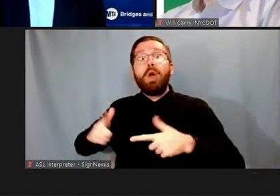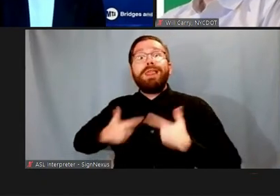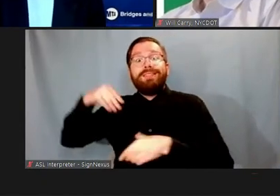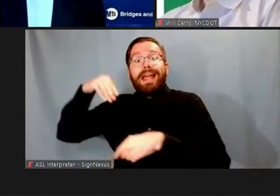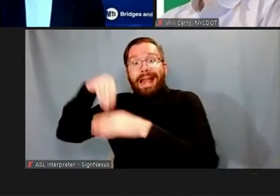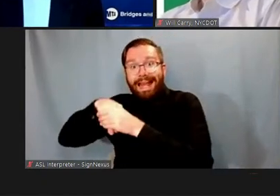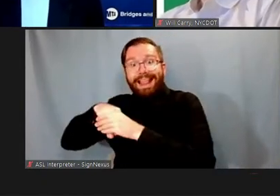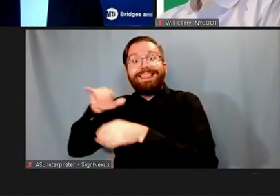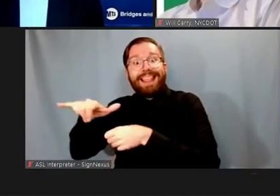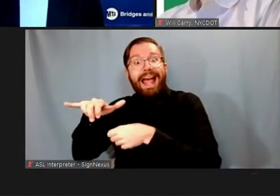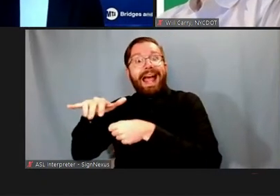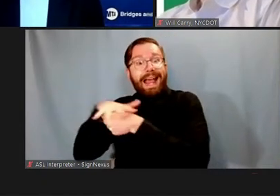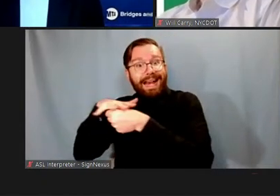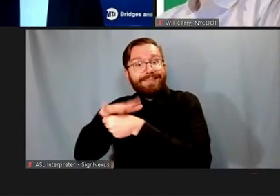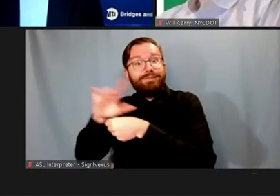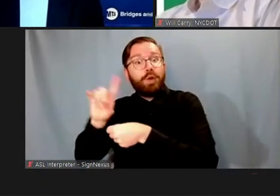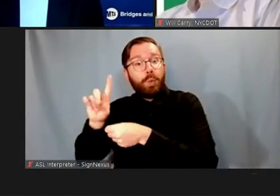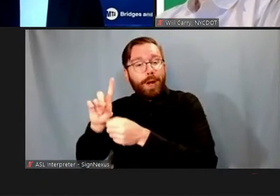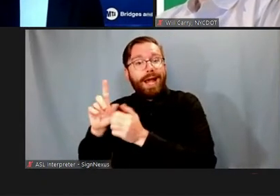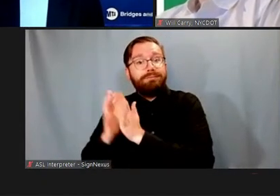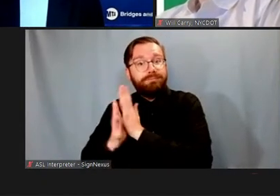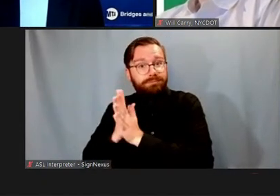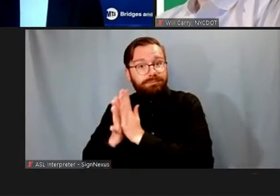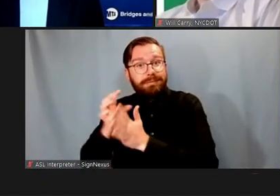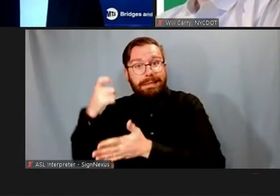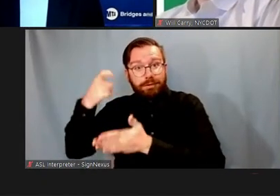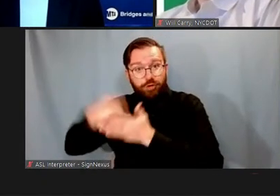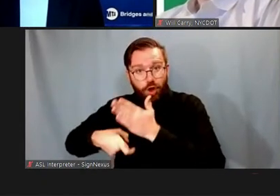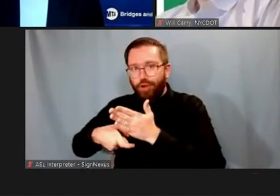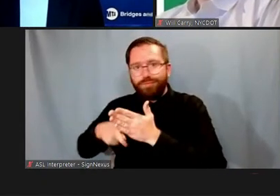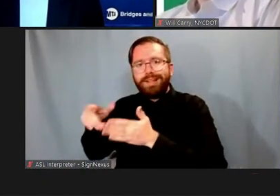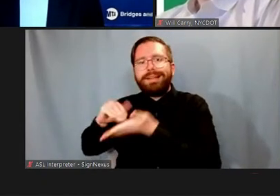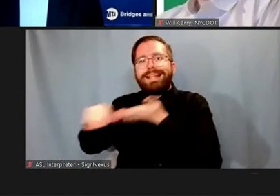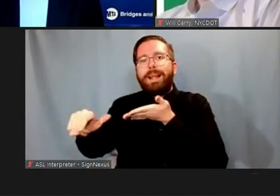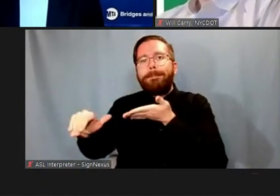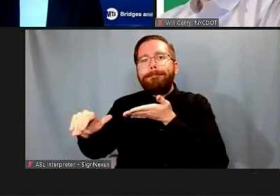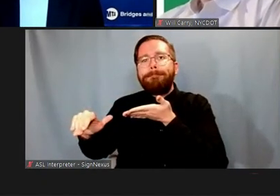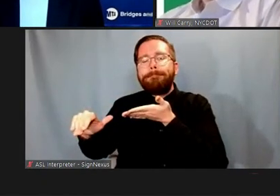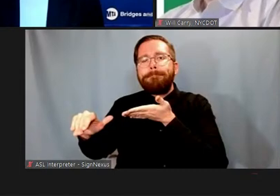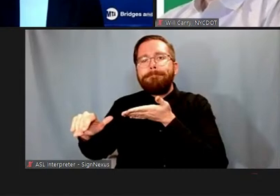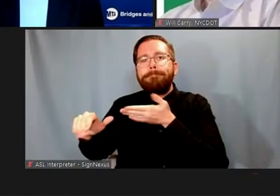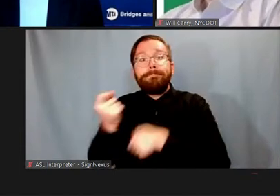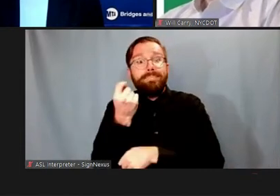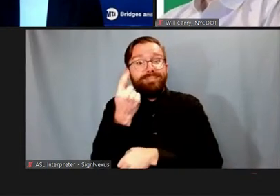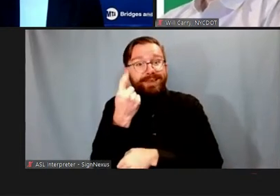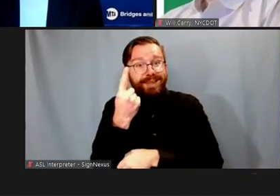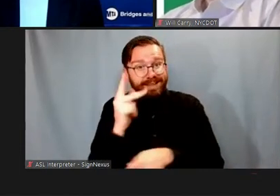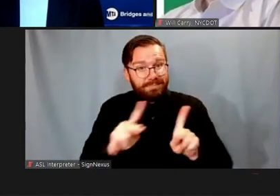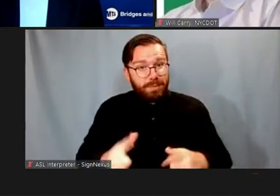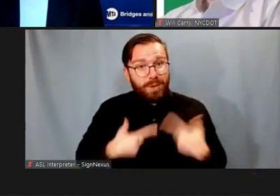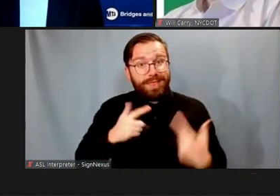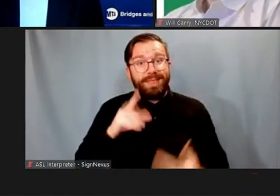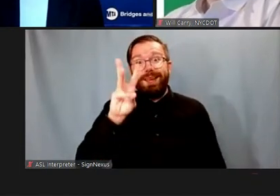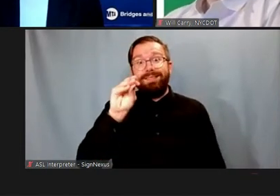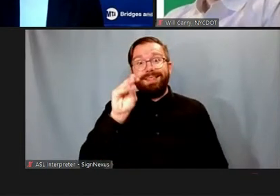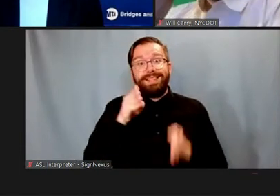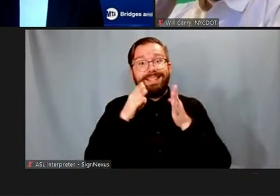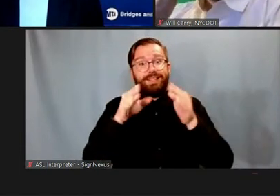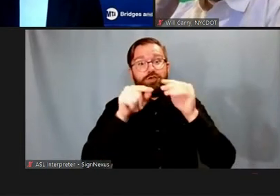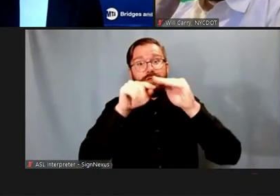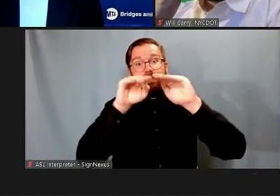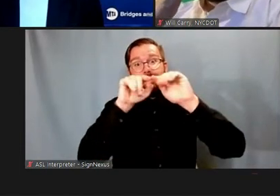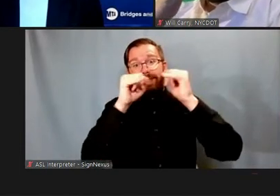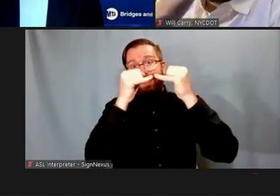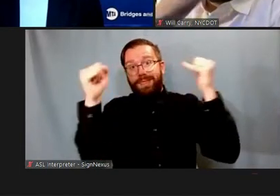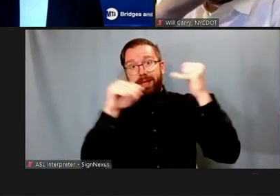area and come on we have to face it the people who live in from 60th street below it's not us that is